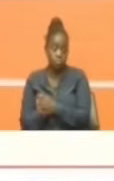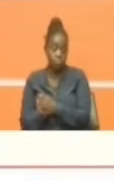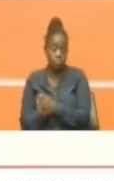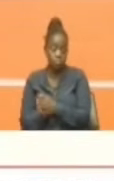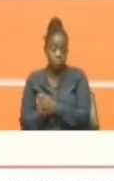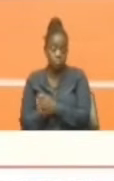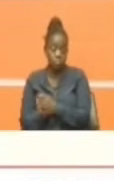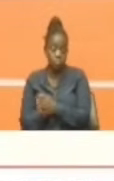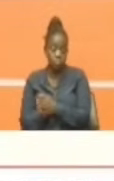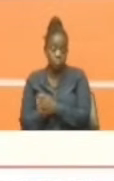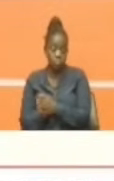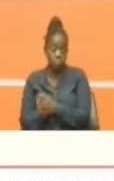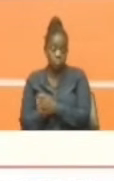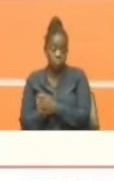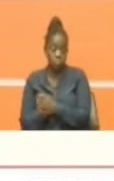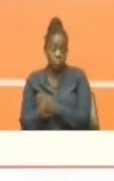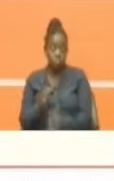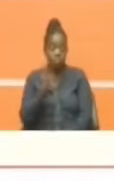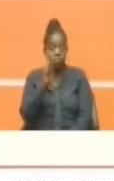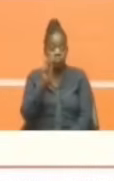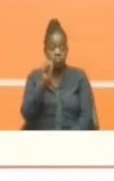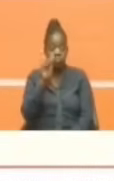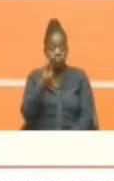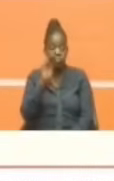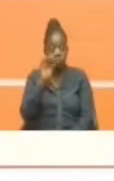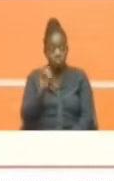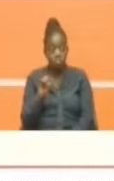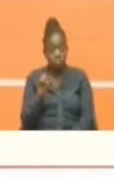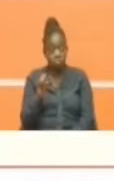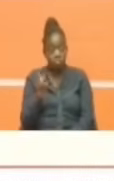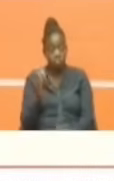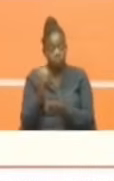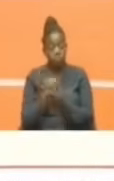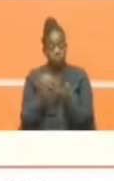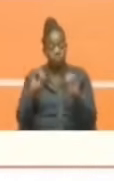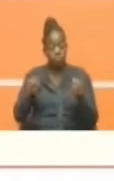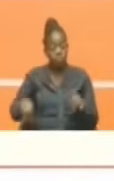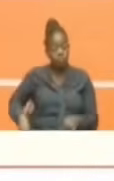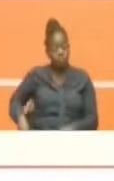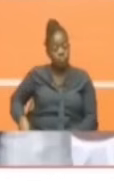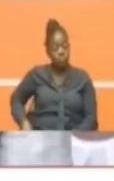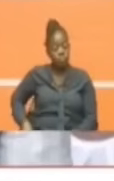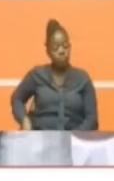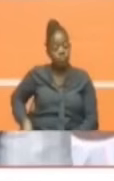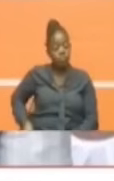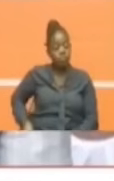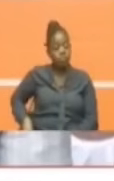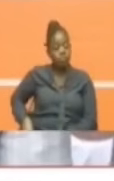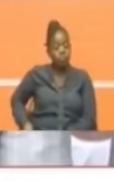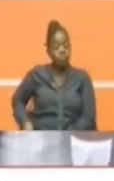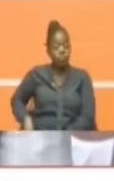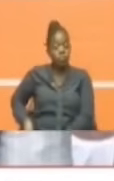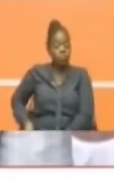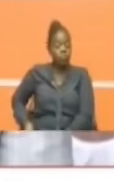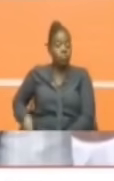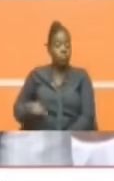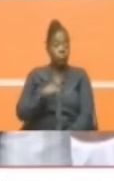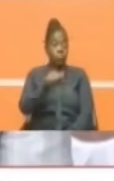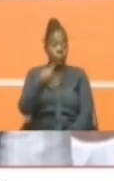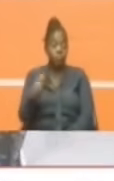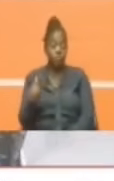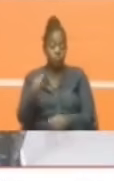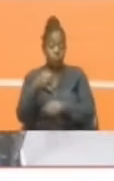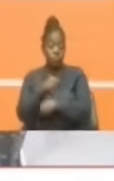Aba Chitebe, Mwanga Mugezako, you have tried. Thank you very much. Abudde abakulira amasomero amalagali mu nkola